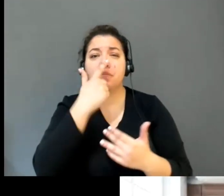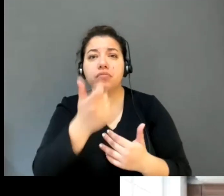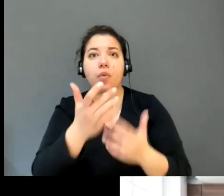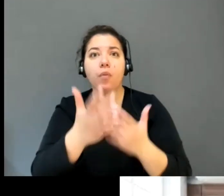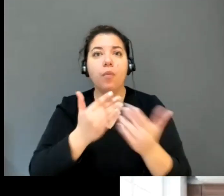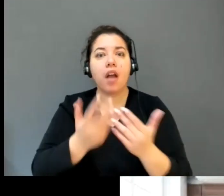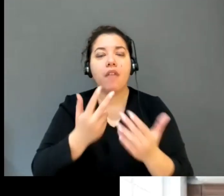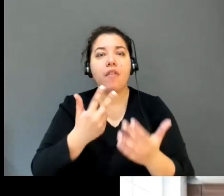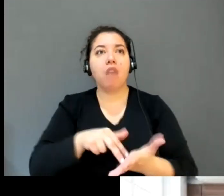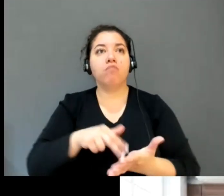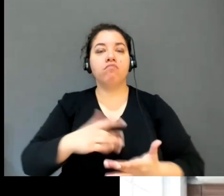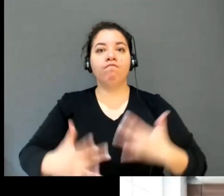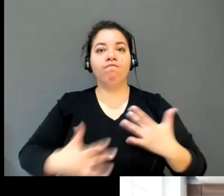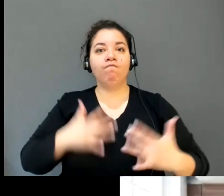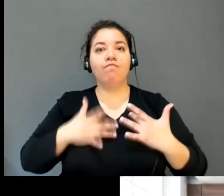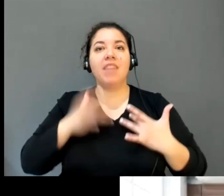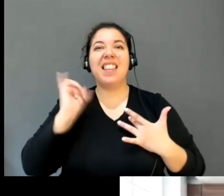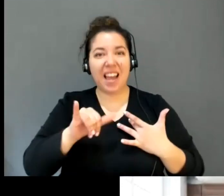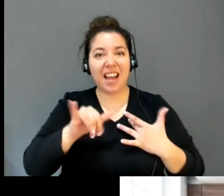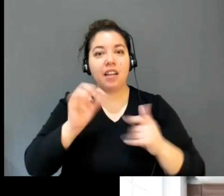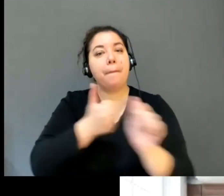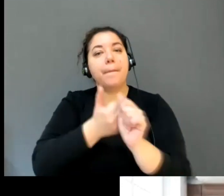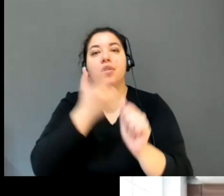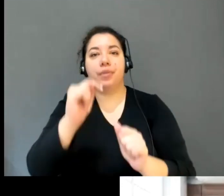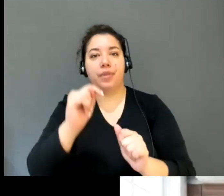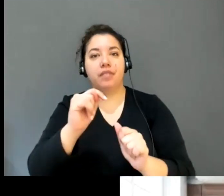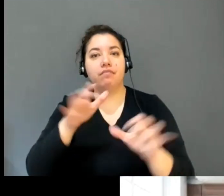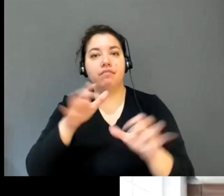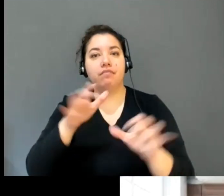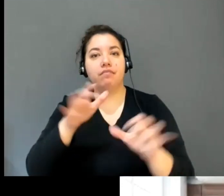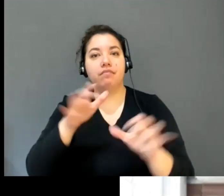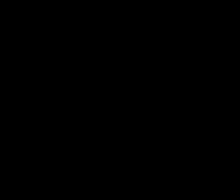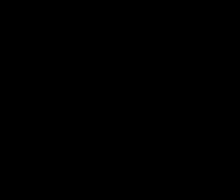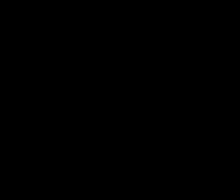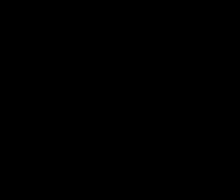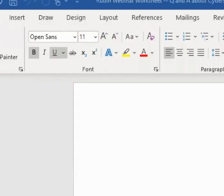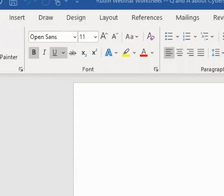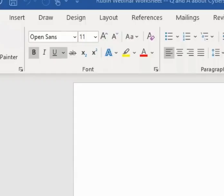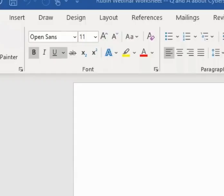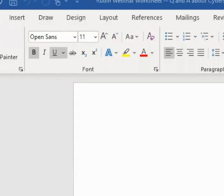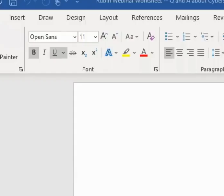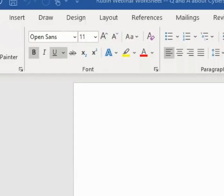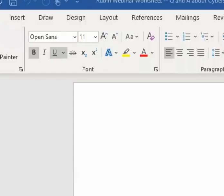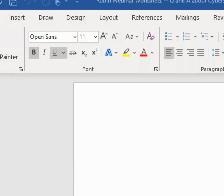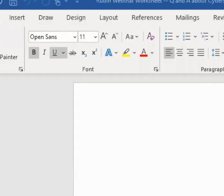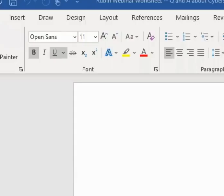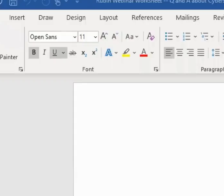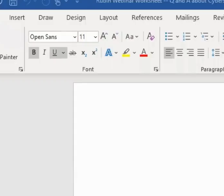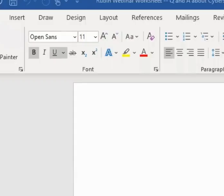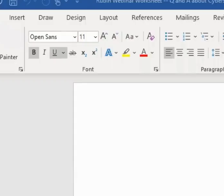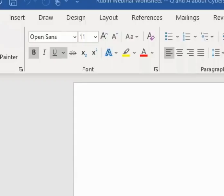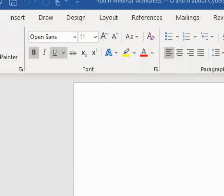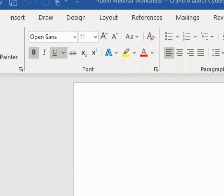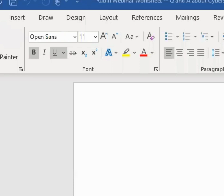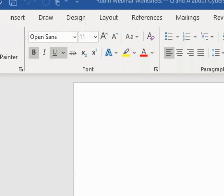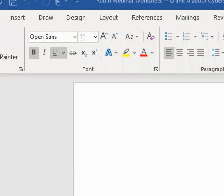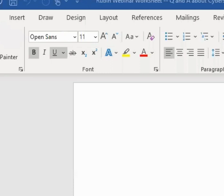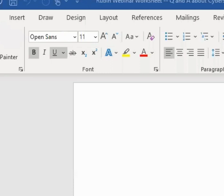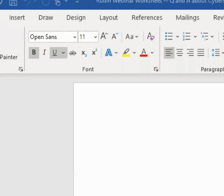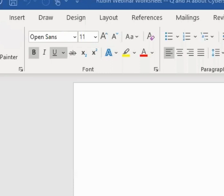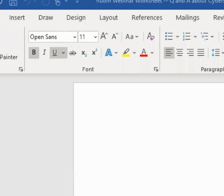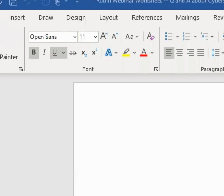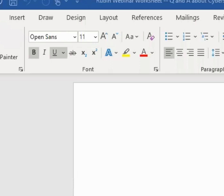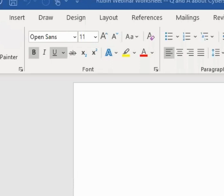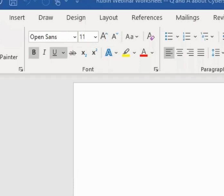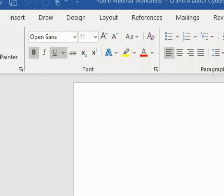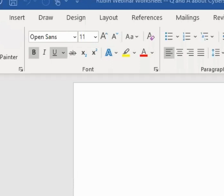beautiful. Thank you for that answer. All right, I want to share a worksheet with everybody. Okay, and this is one of the worksheets that for the teachers who've requested